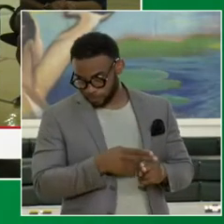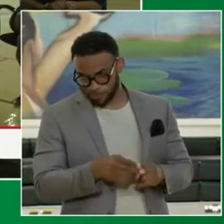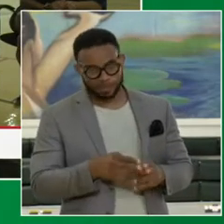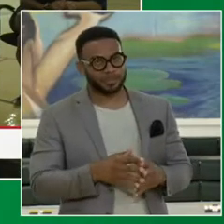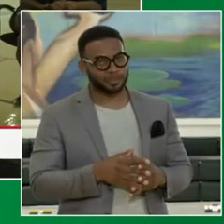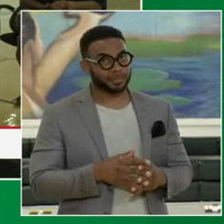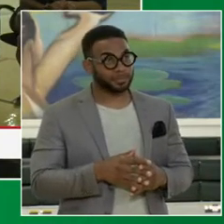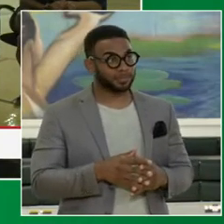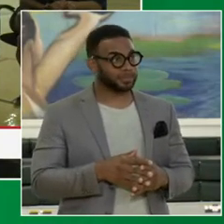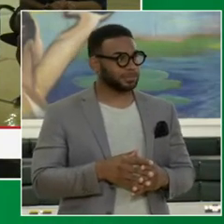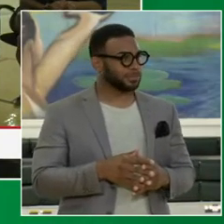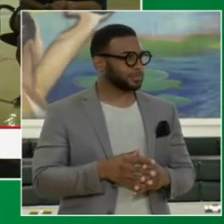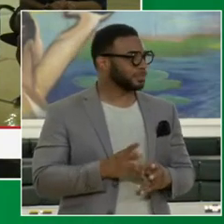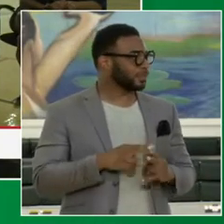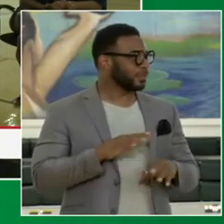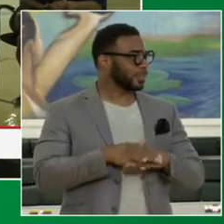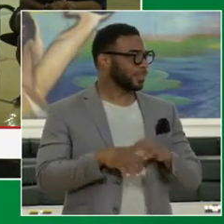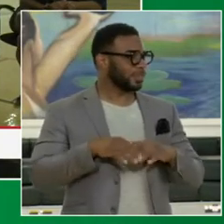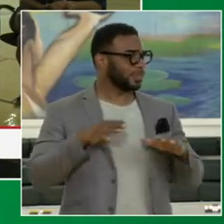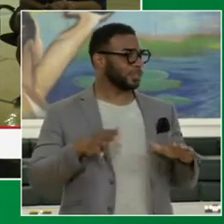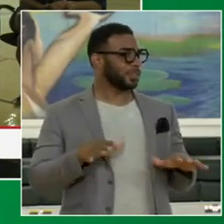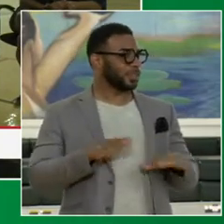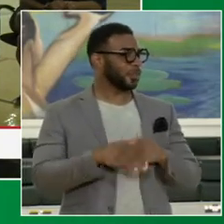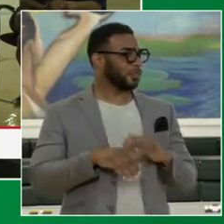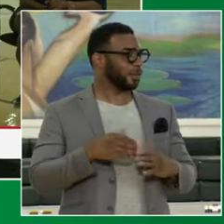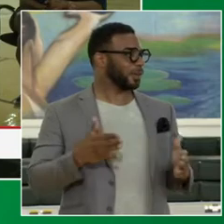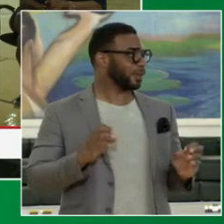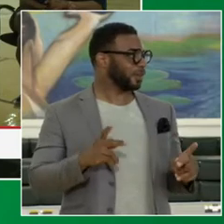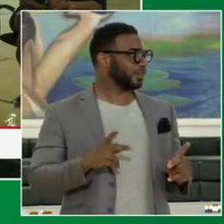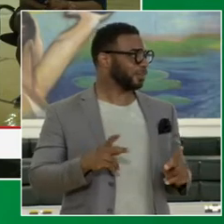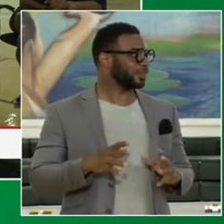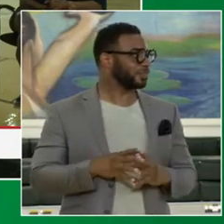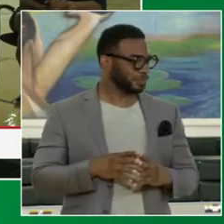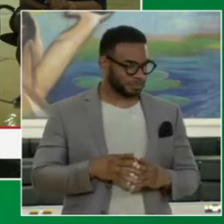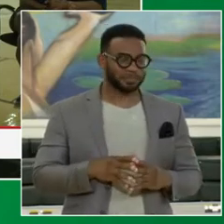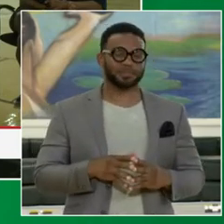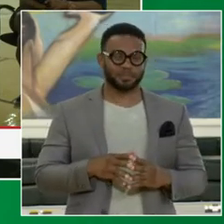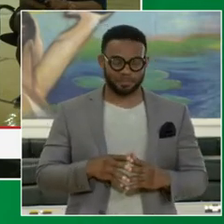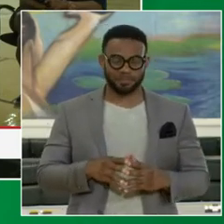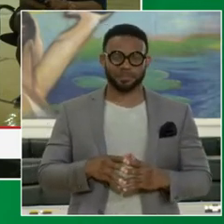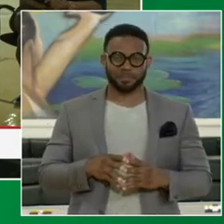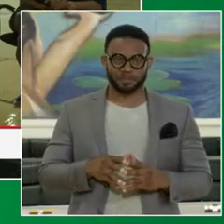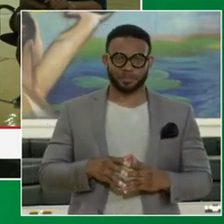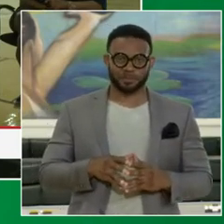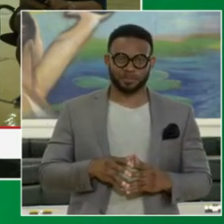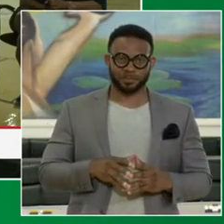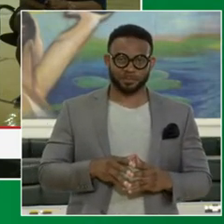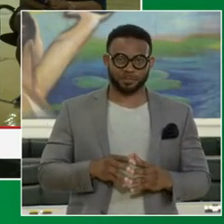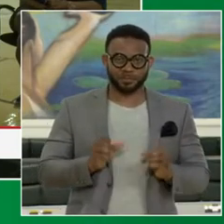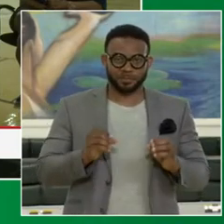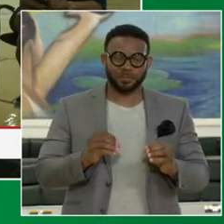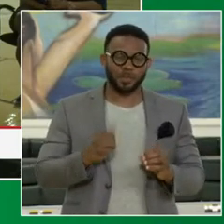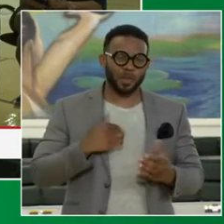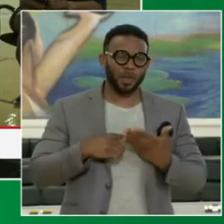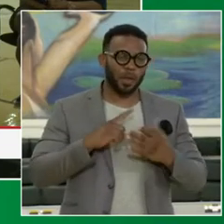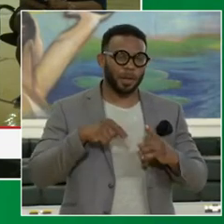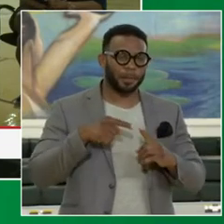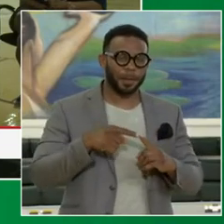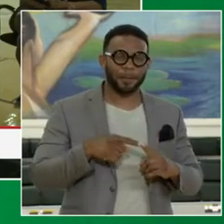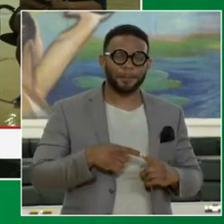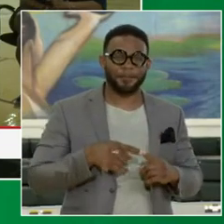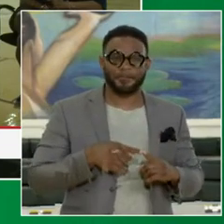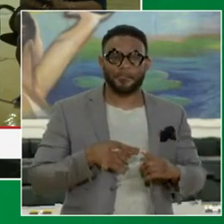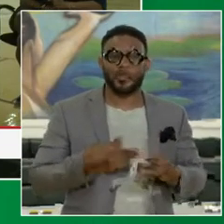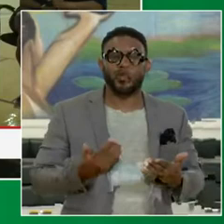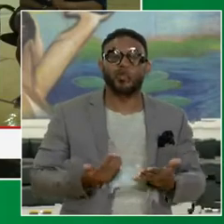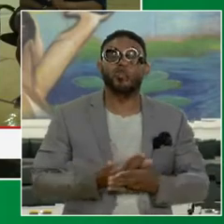you weren't late, that you're at your council hearing. So if the mayor's watching, she knows why you just popped in. But we're talking about like kind of